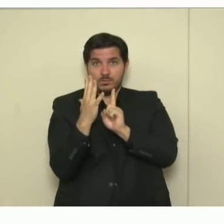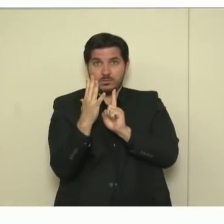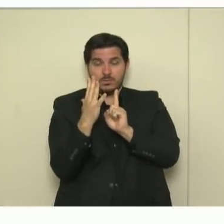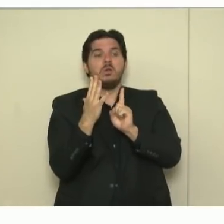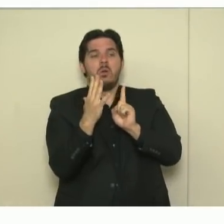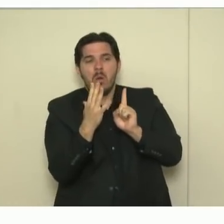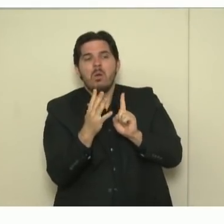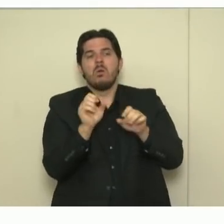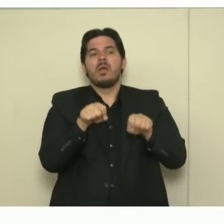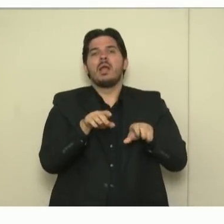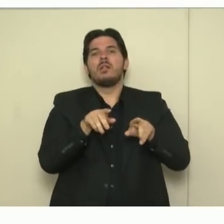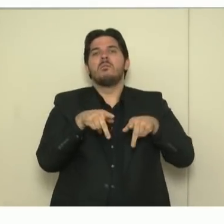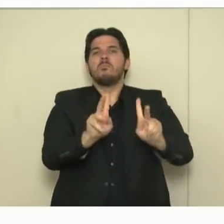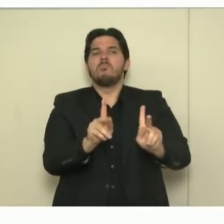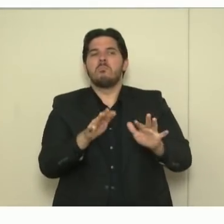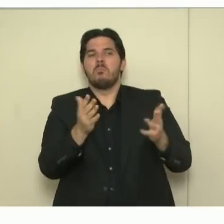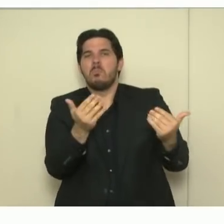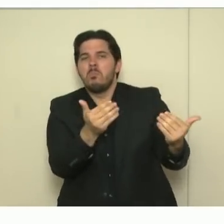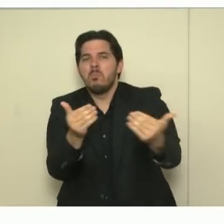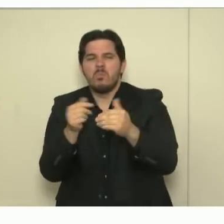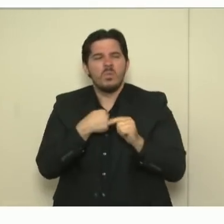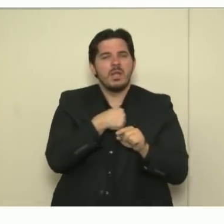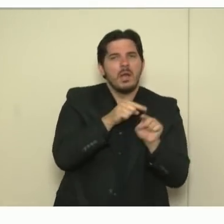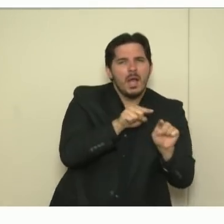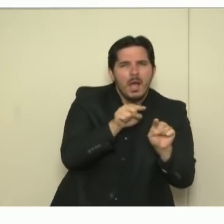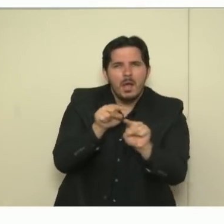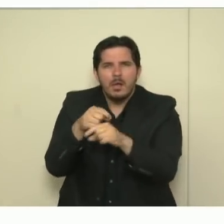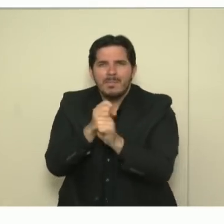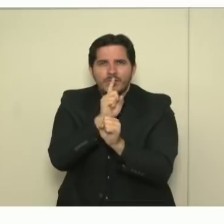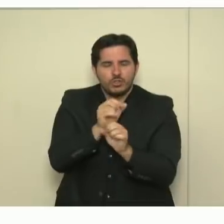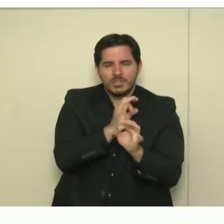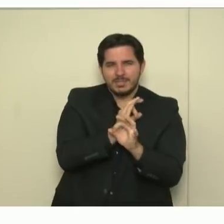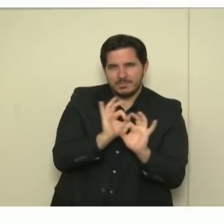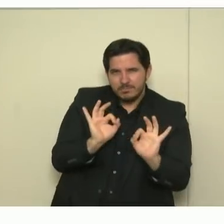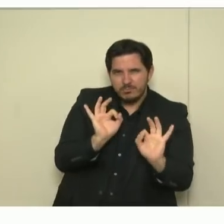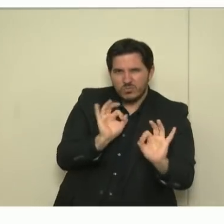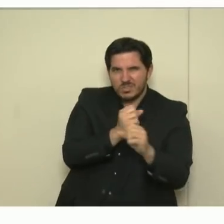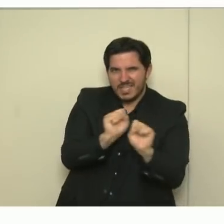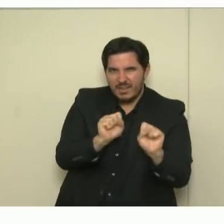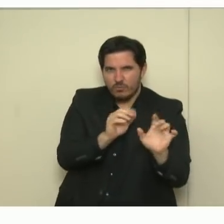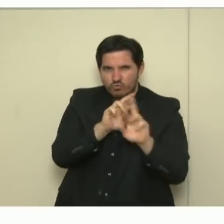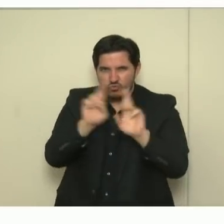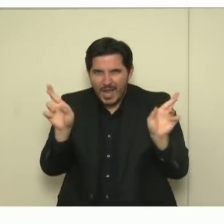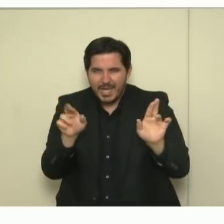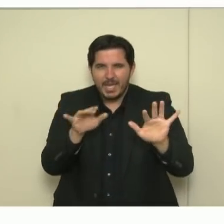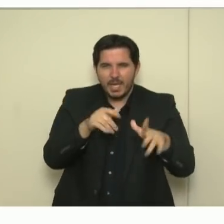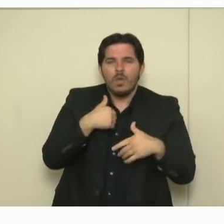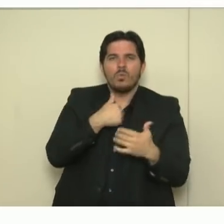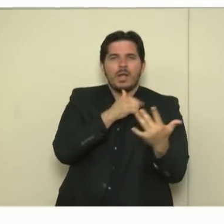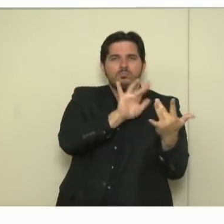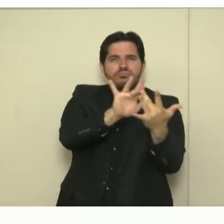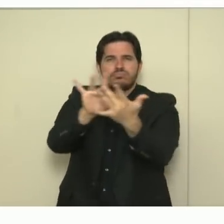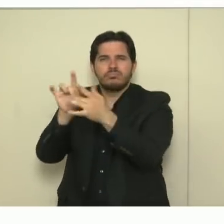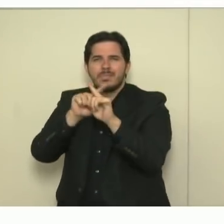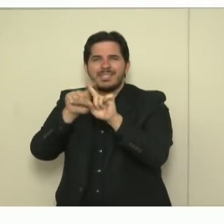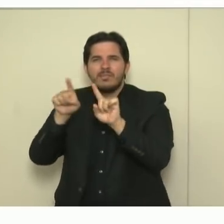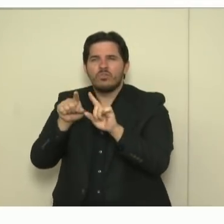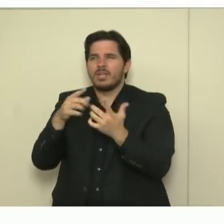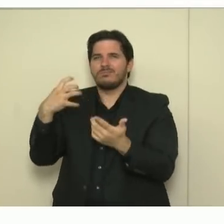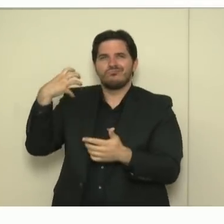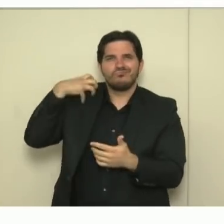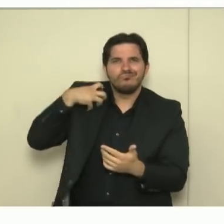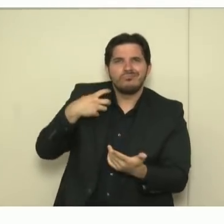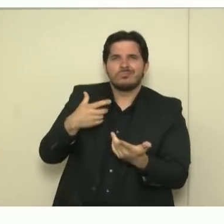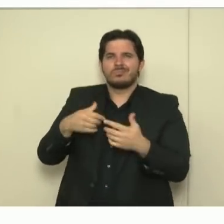then also, as other districts and charter schools are reopening, being able to touch base with them so we can make sure that we're able to provide all